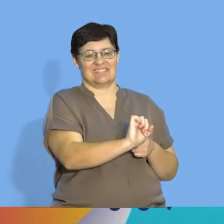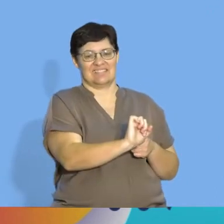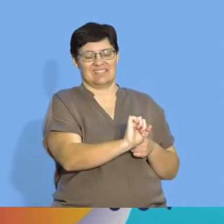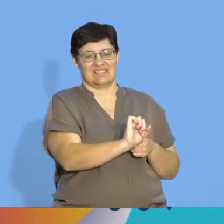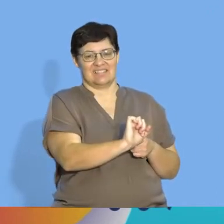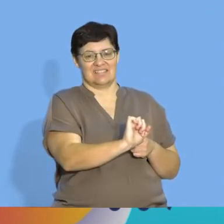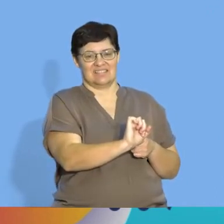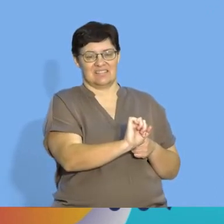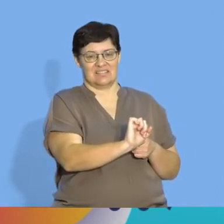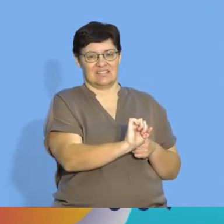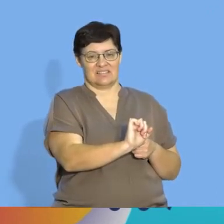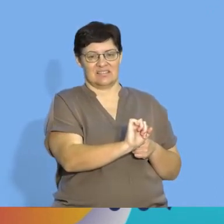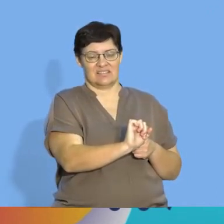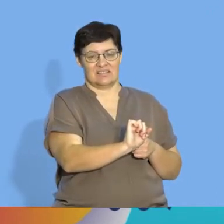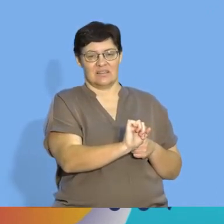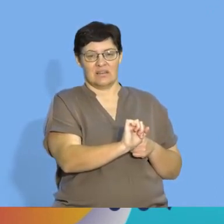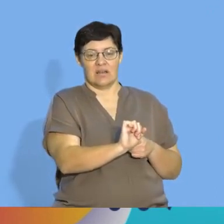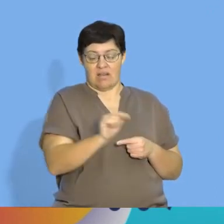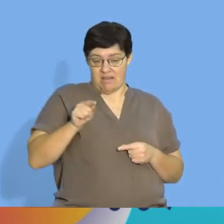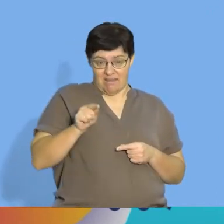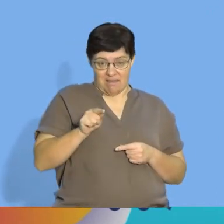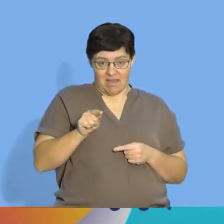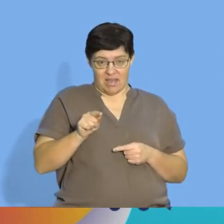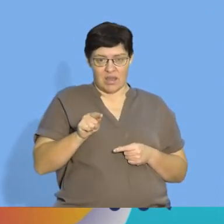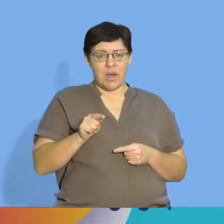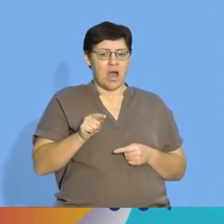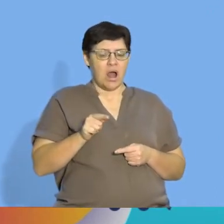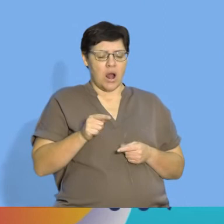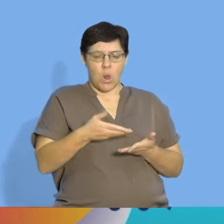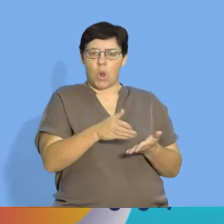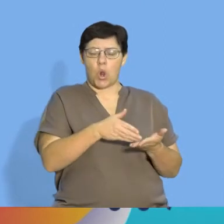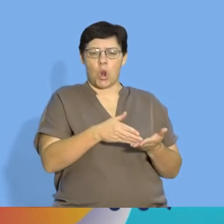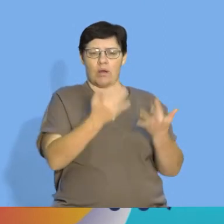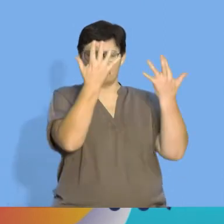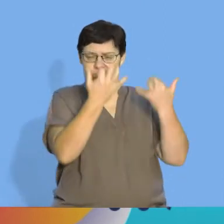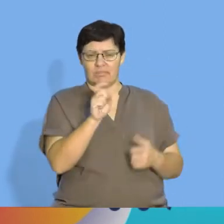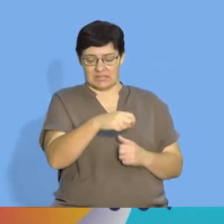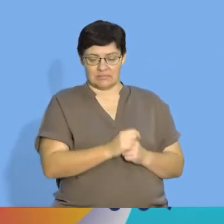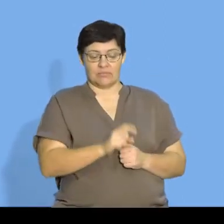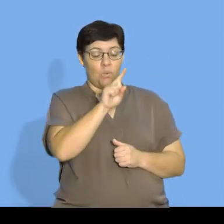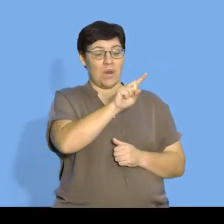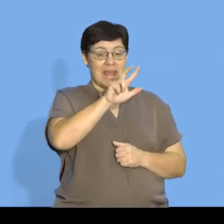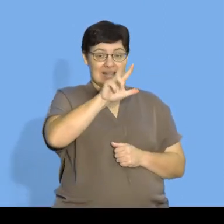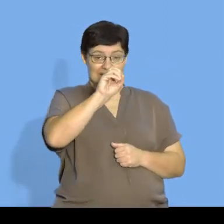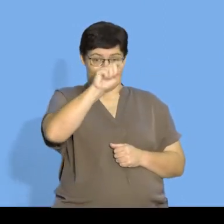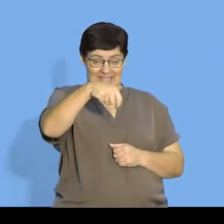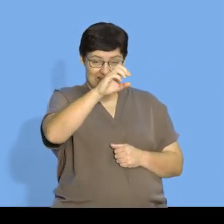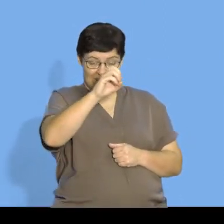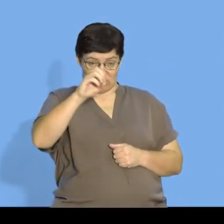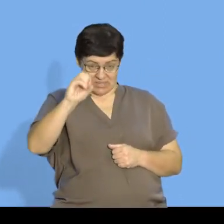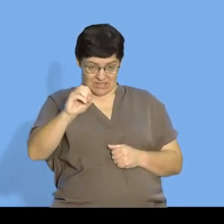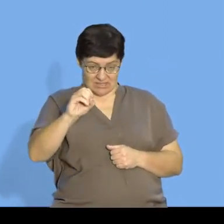that figure that you have to calculate your missing figure. Watch. You take your 180,000